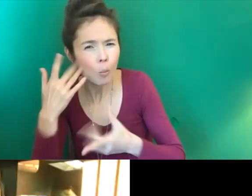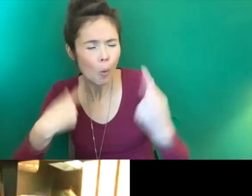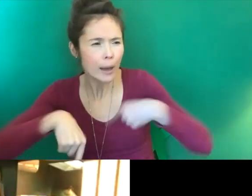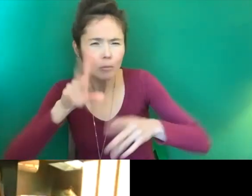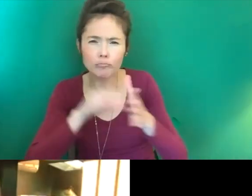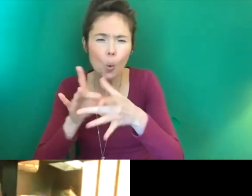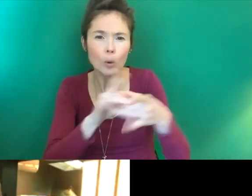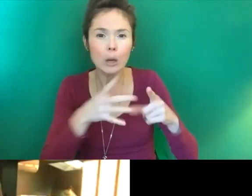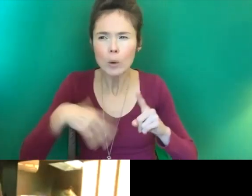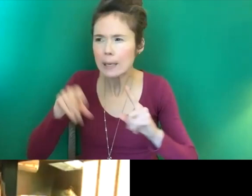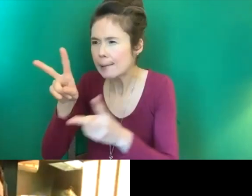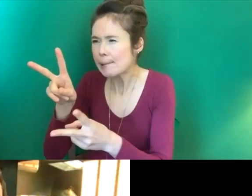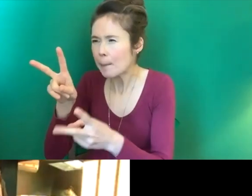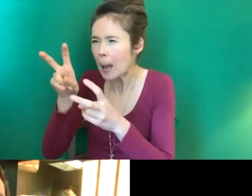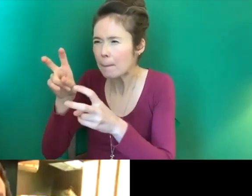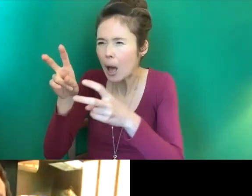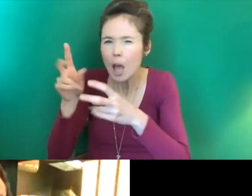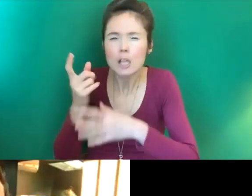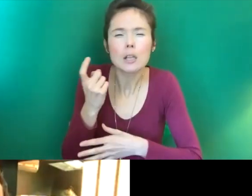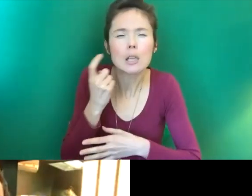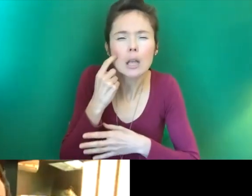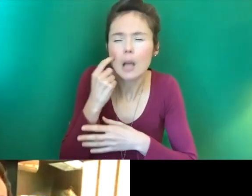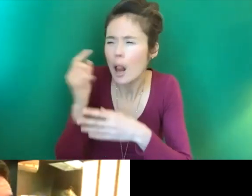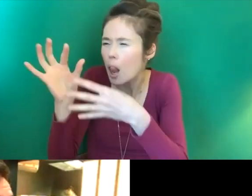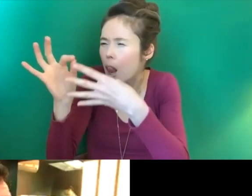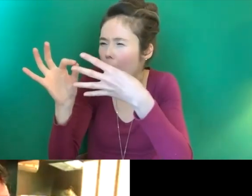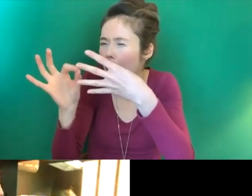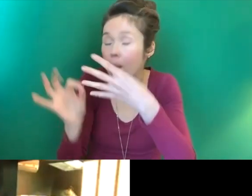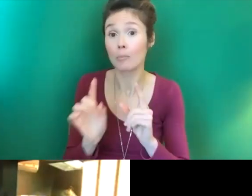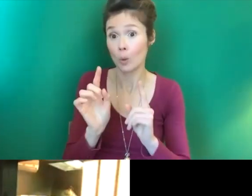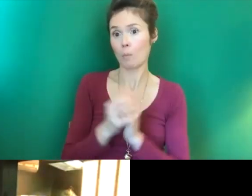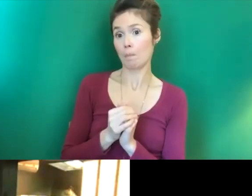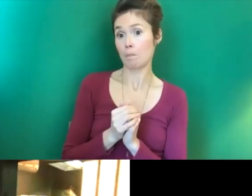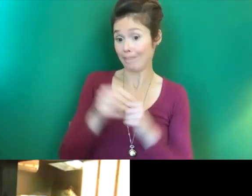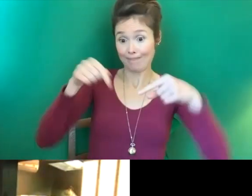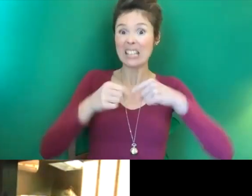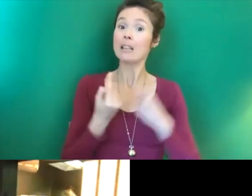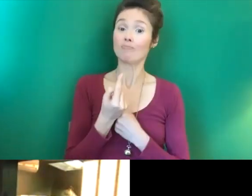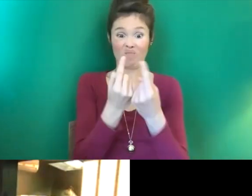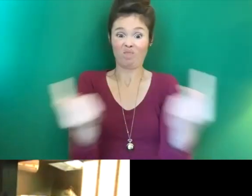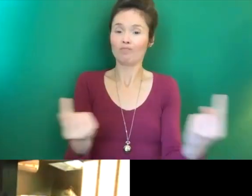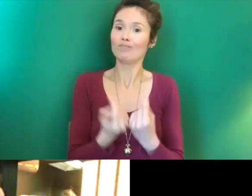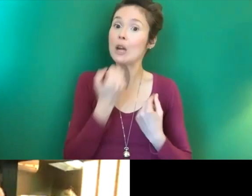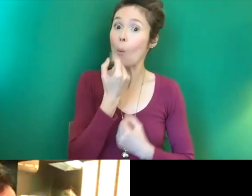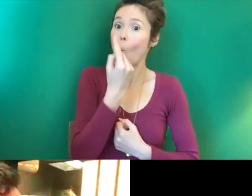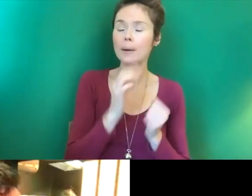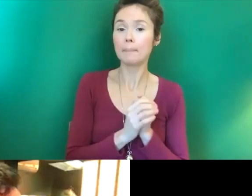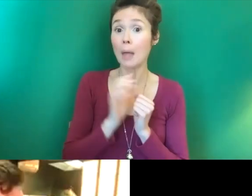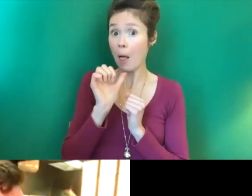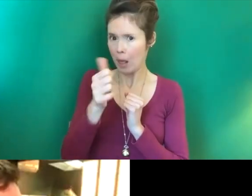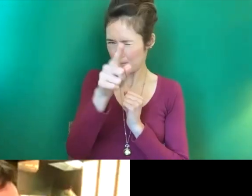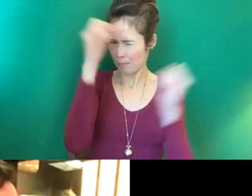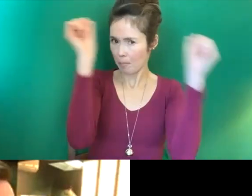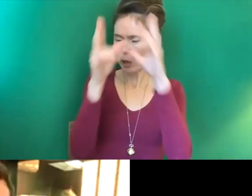having this enormous window and a much higher room. So that's the first room you come to. Then you come down the corridor